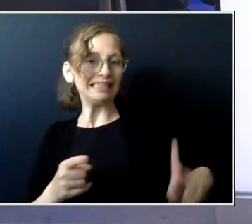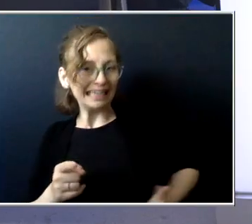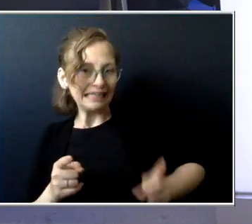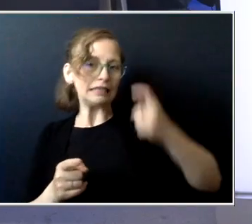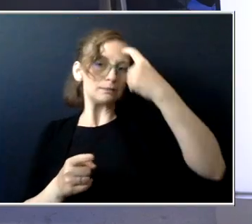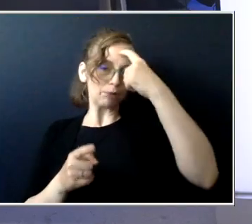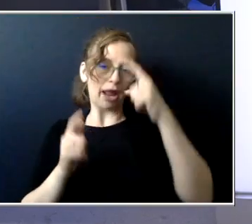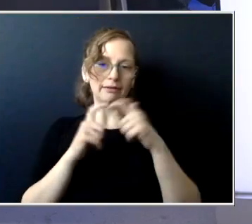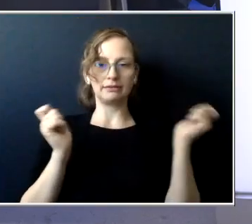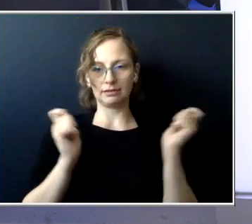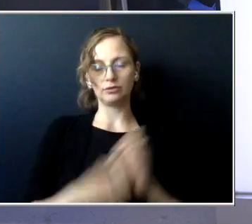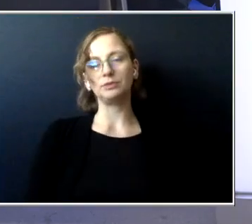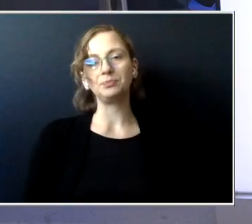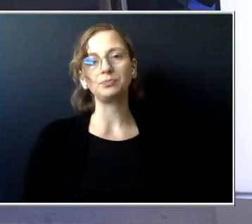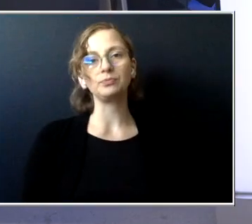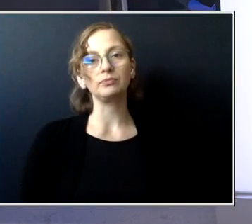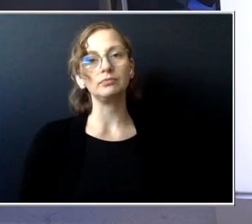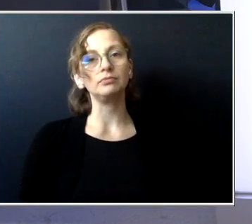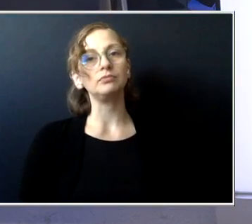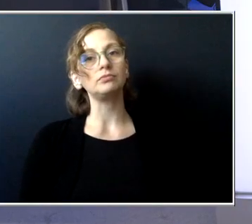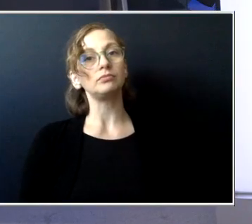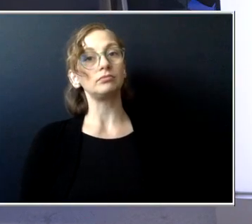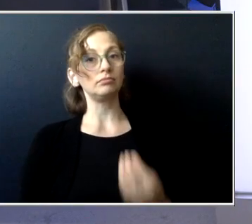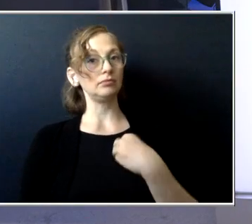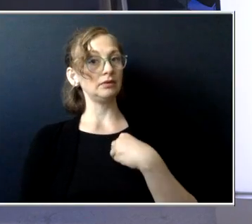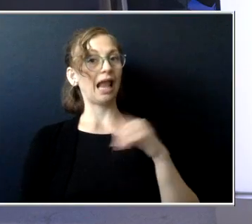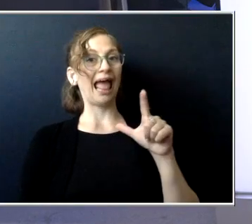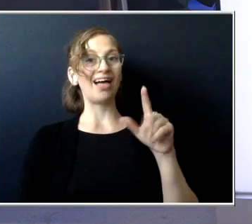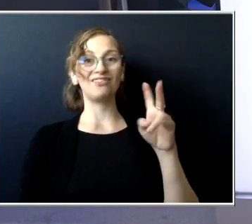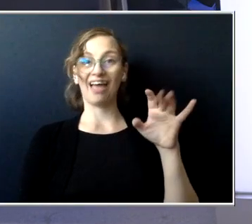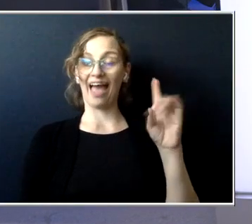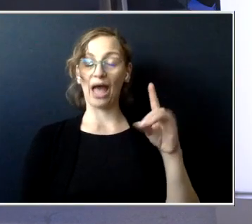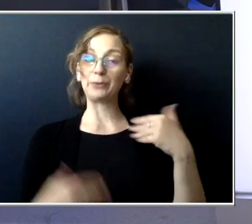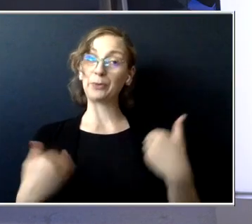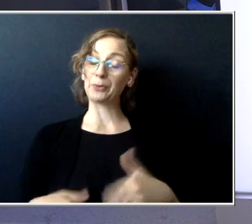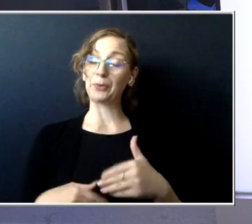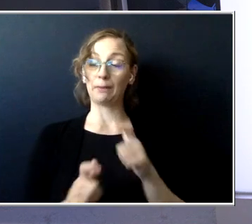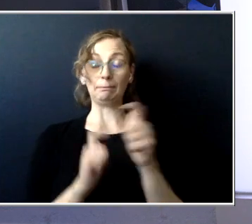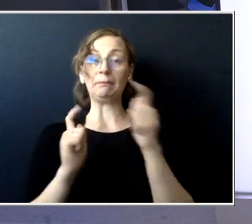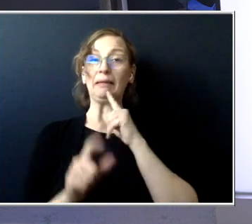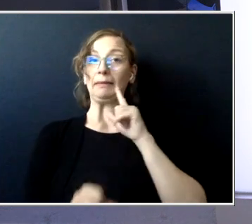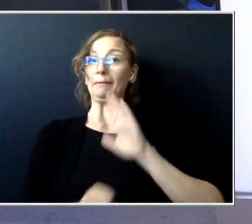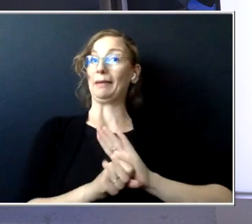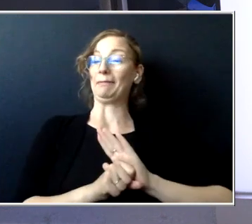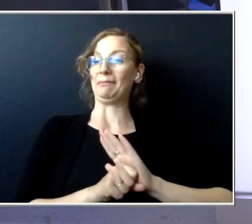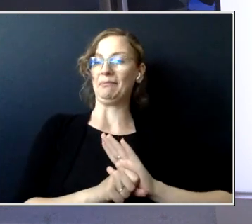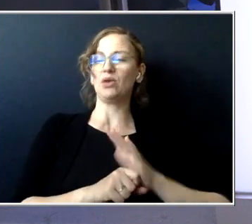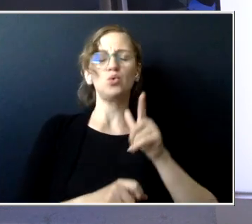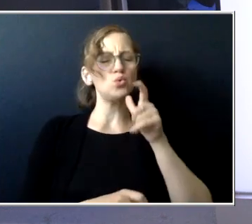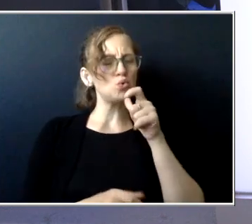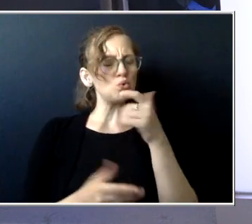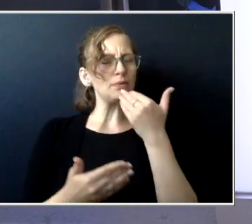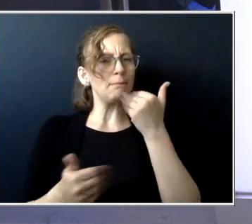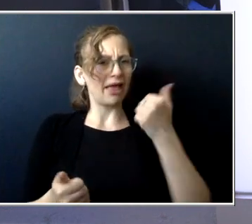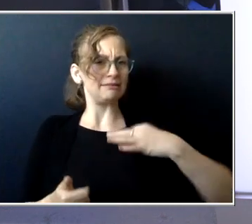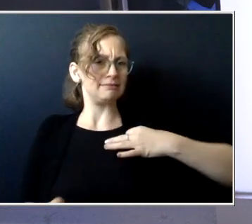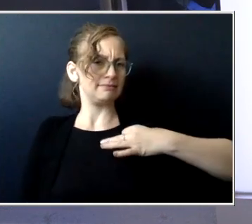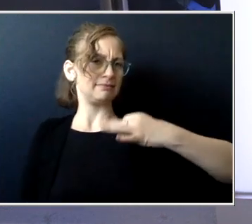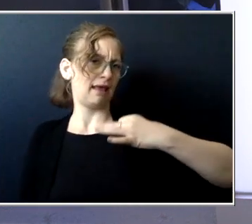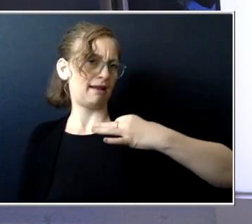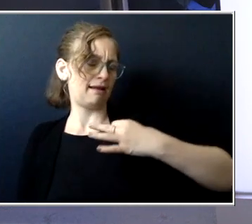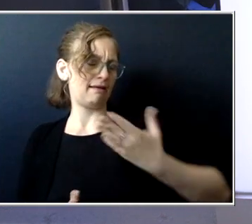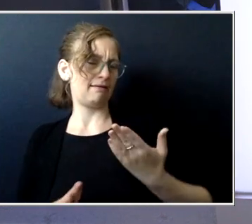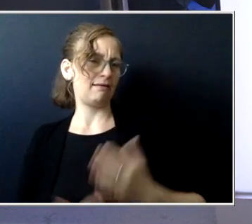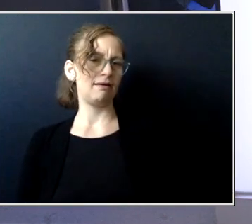getting an LVAD is a huge commitment. Who is the ideal candidate for getting one of these implants, Dr. Danner? I mean, Ashley, did